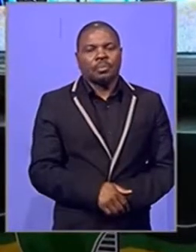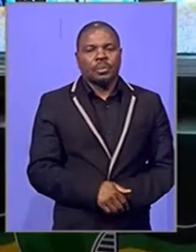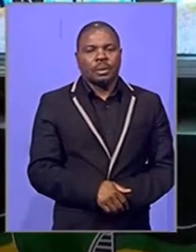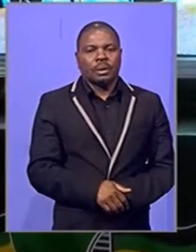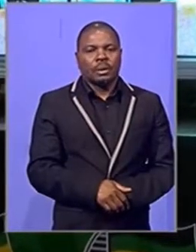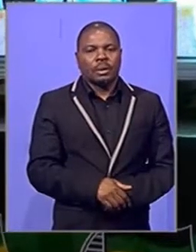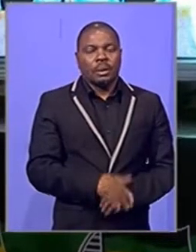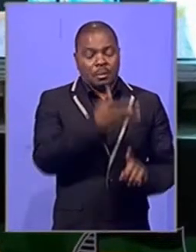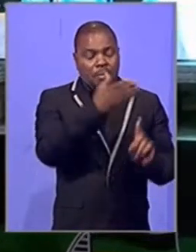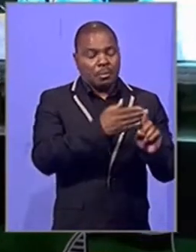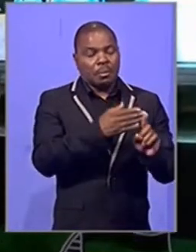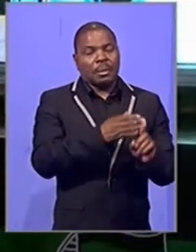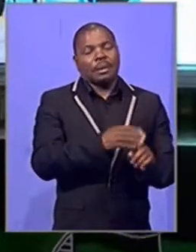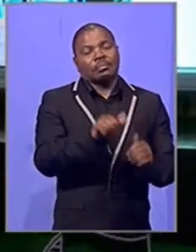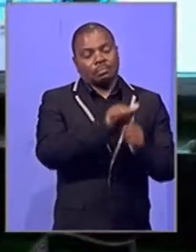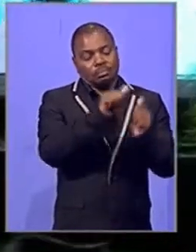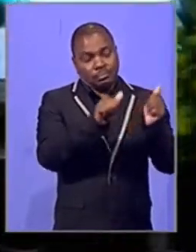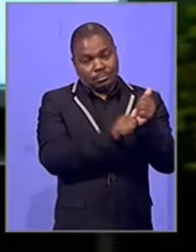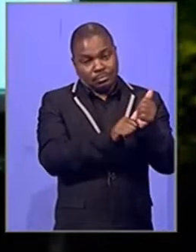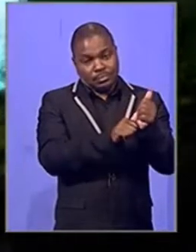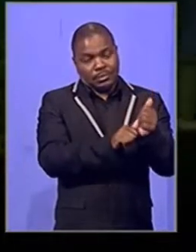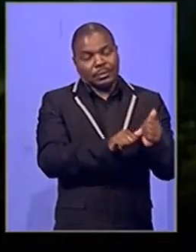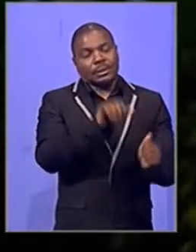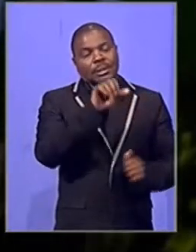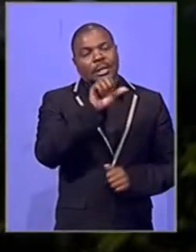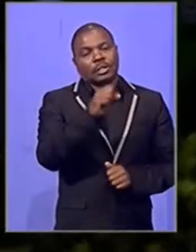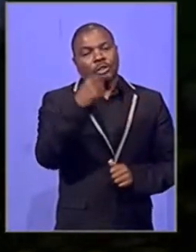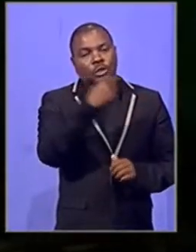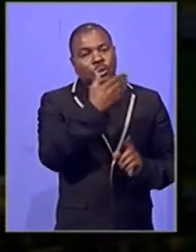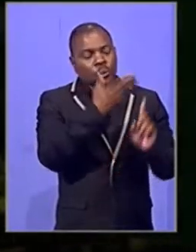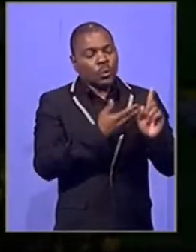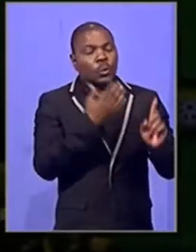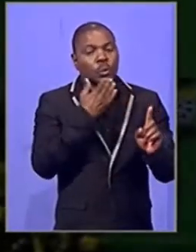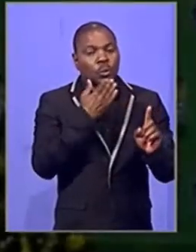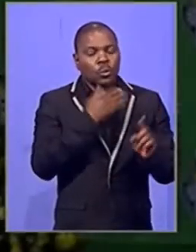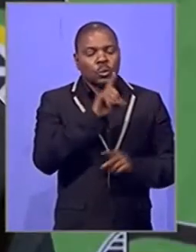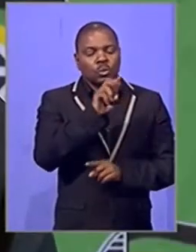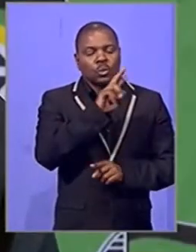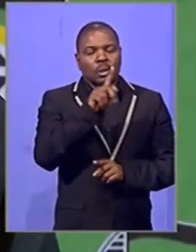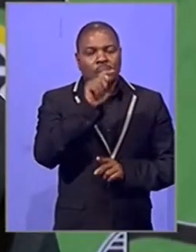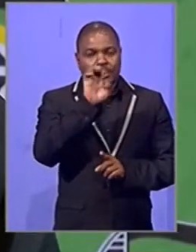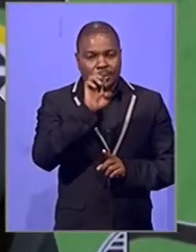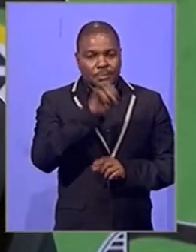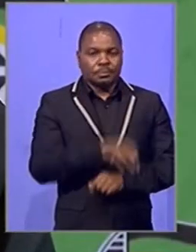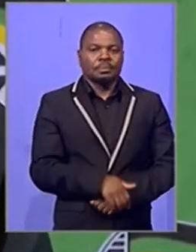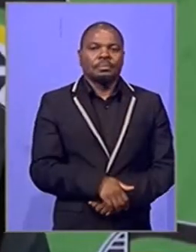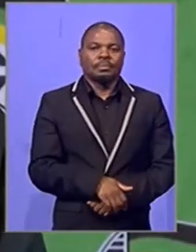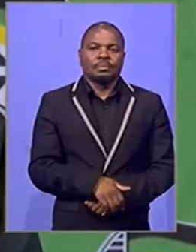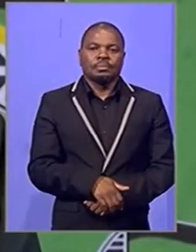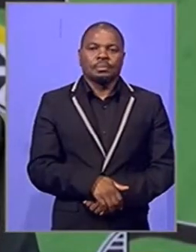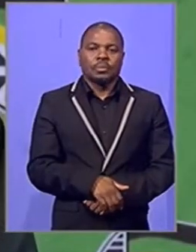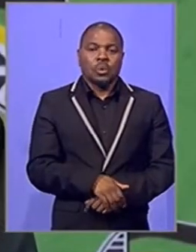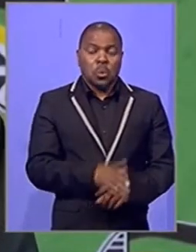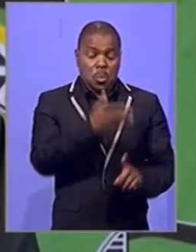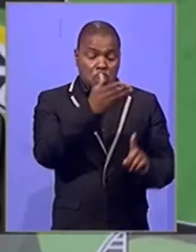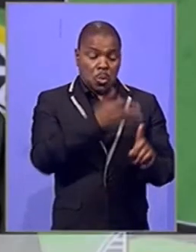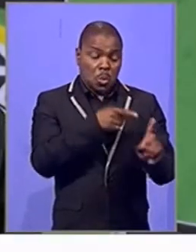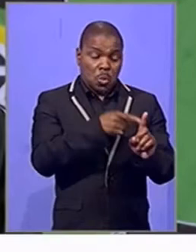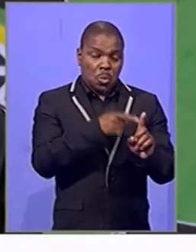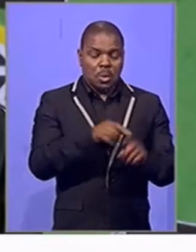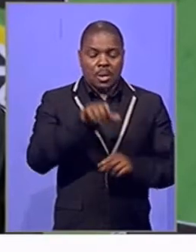late Deputy Secretary of the ANC, Comrade Jessie Duarte, who was a member